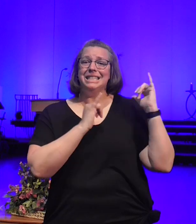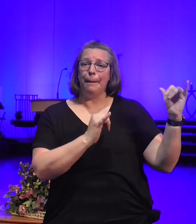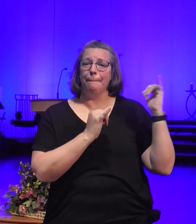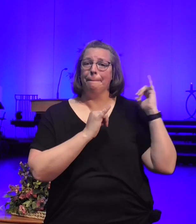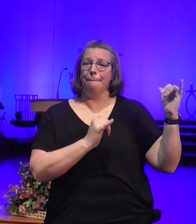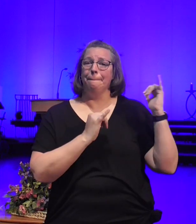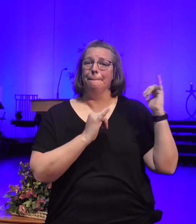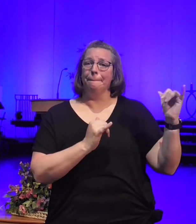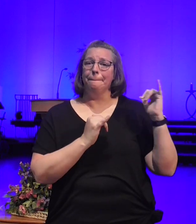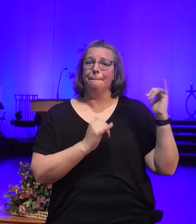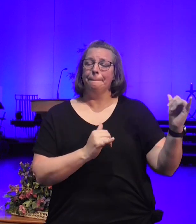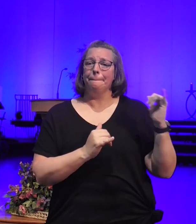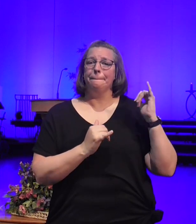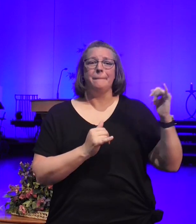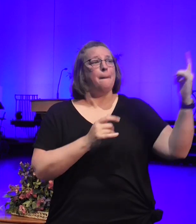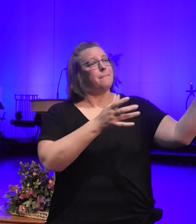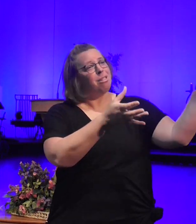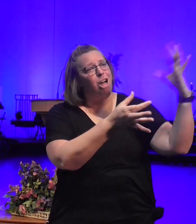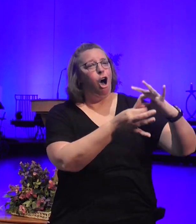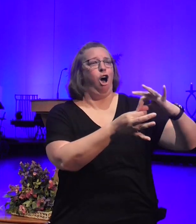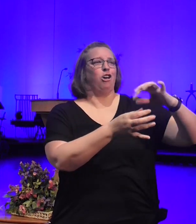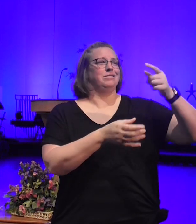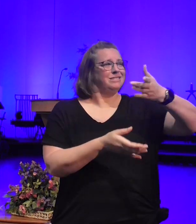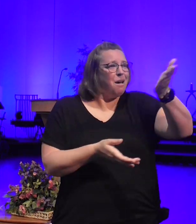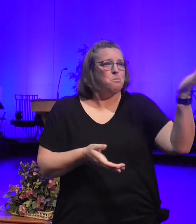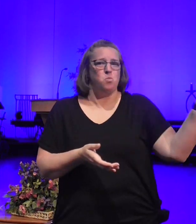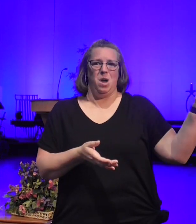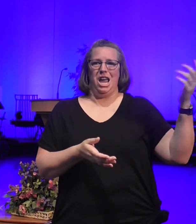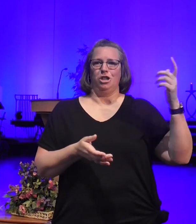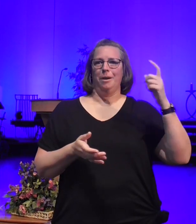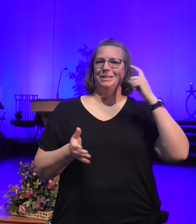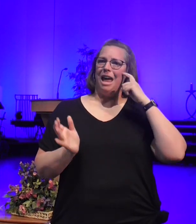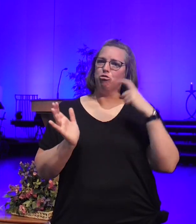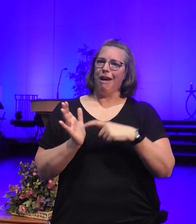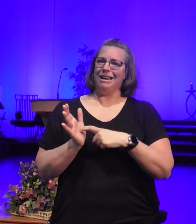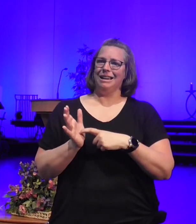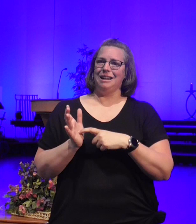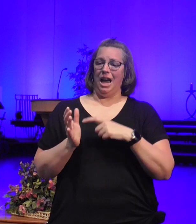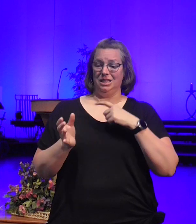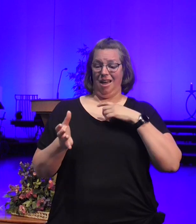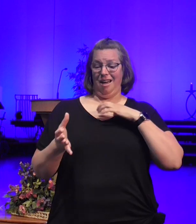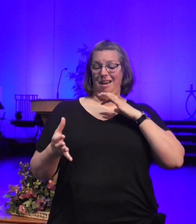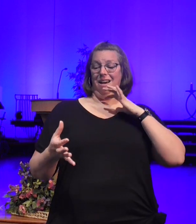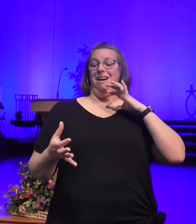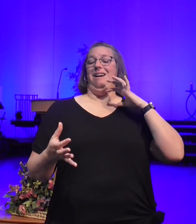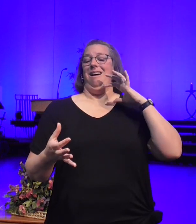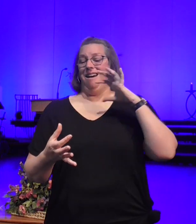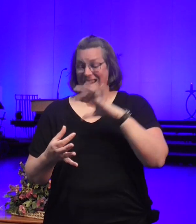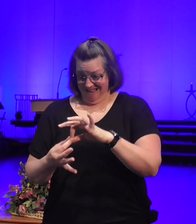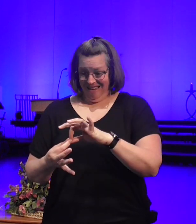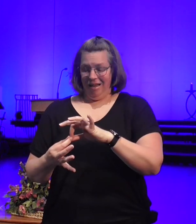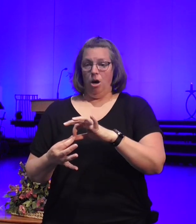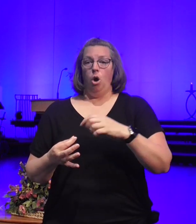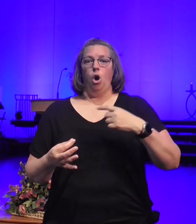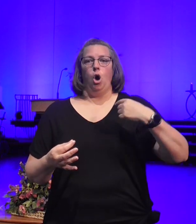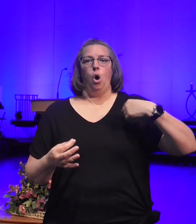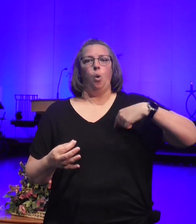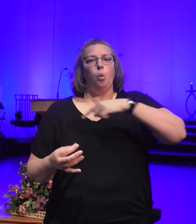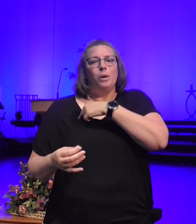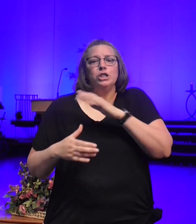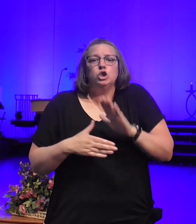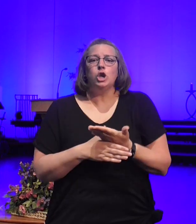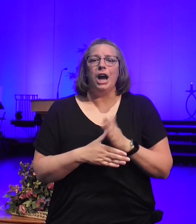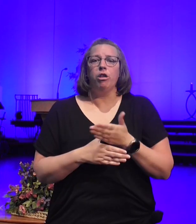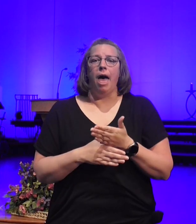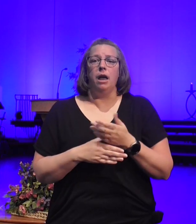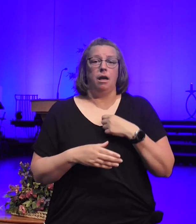have places where they belong and they resonate, because I recognize that as we all have that sense of belonging, even if I don't